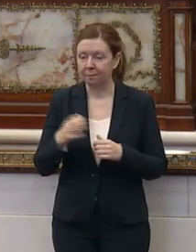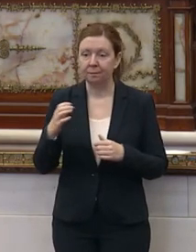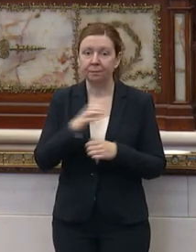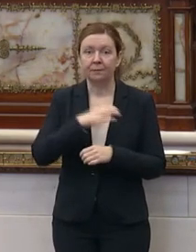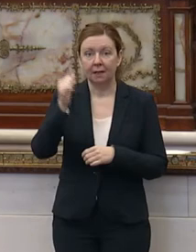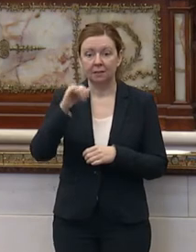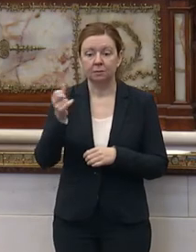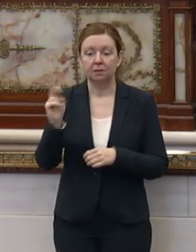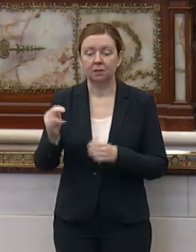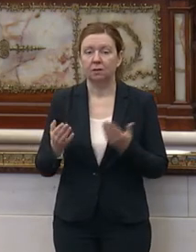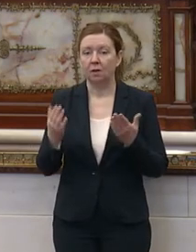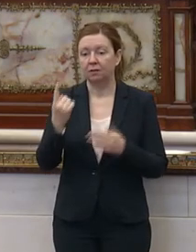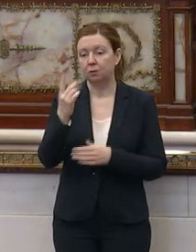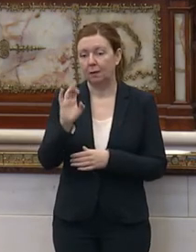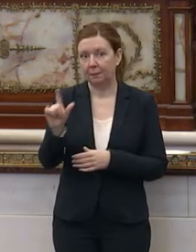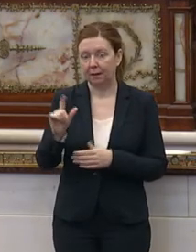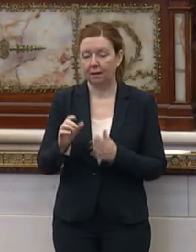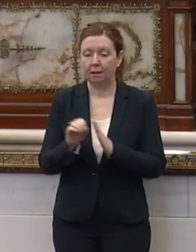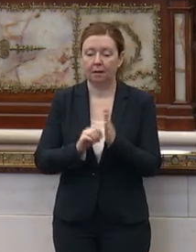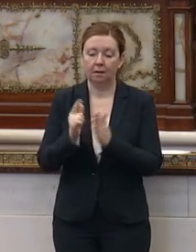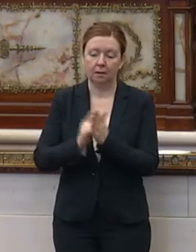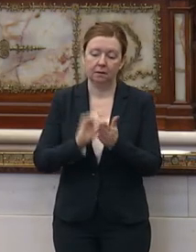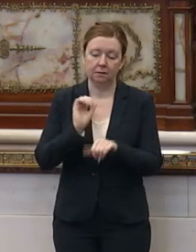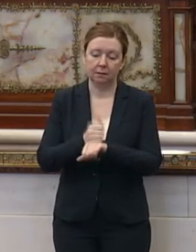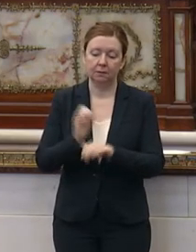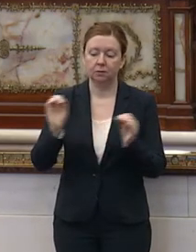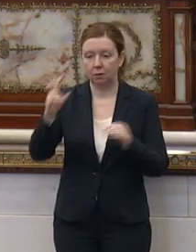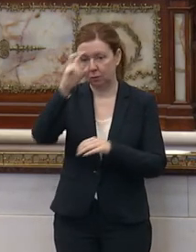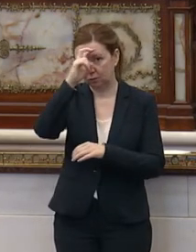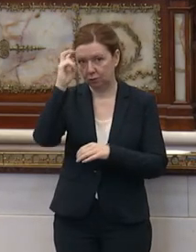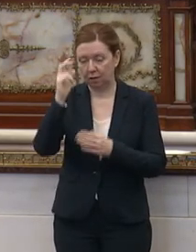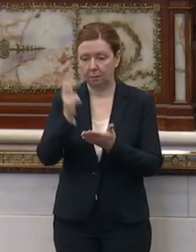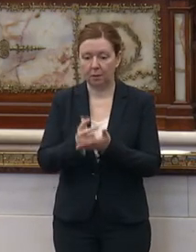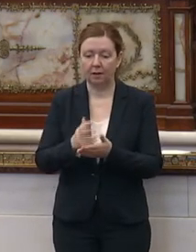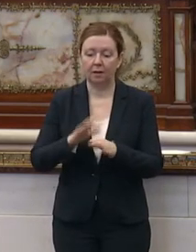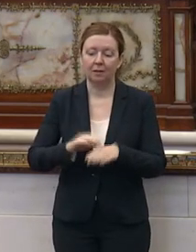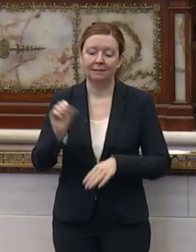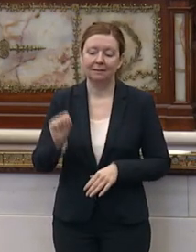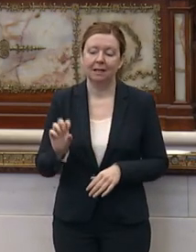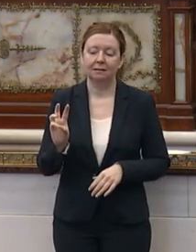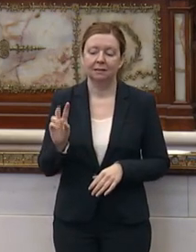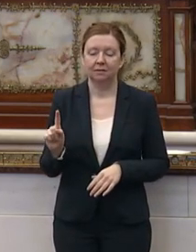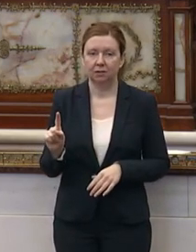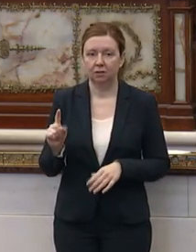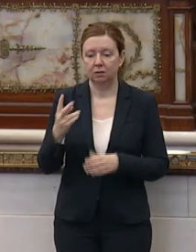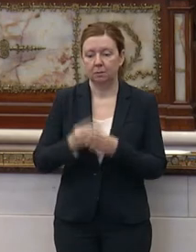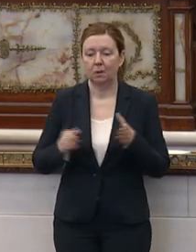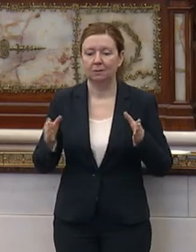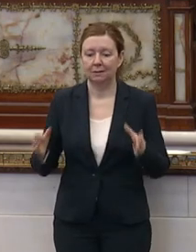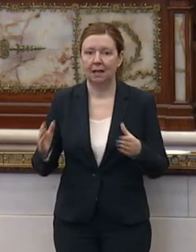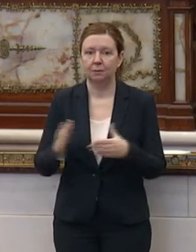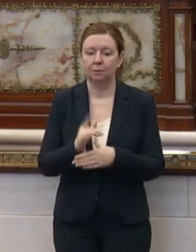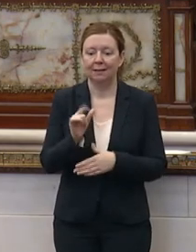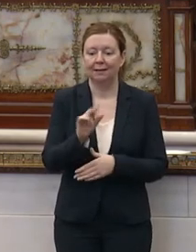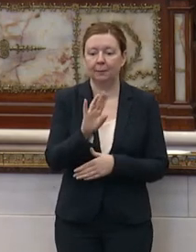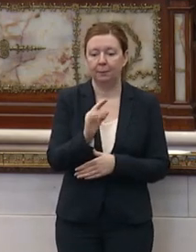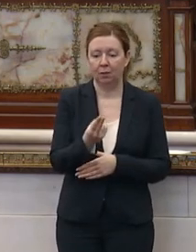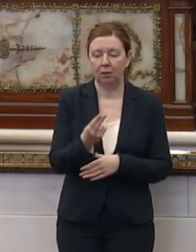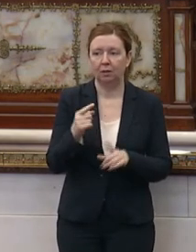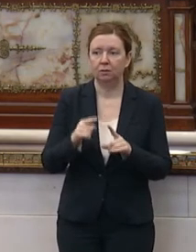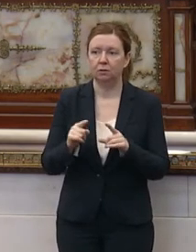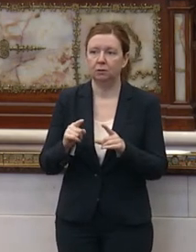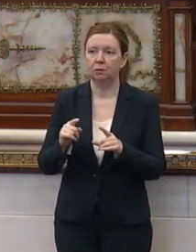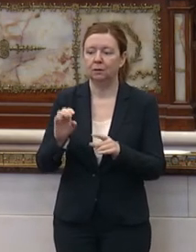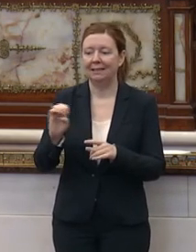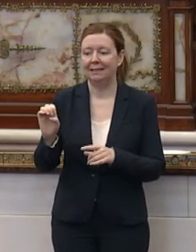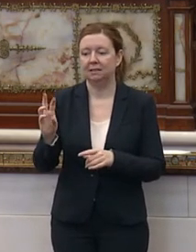Councilman Johnson offers one bill entitled an ordinance establishing a no truck parking regulation on South 61st Street, both sides between Lindbergh Boulevard to just past